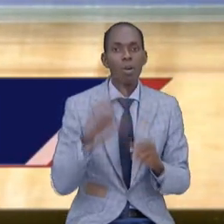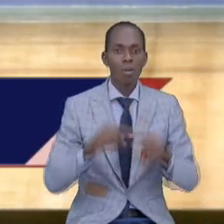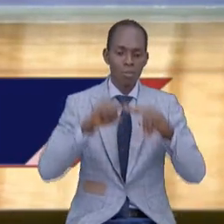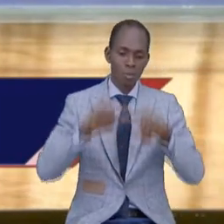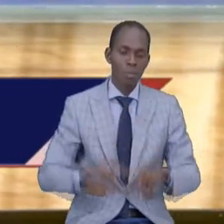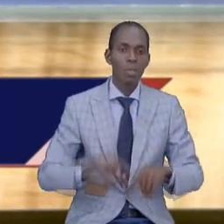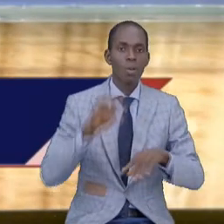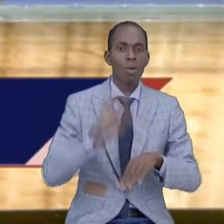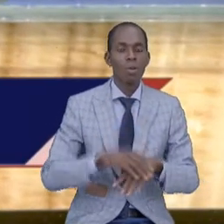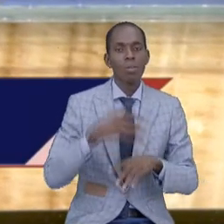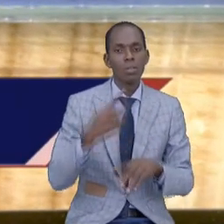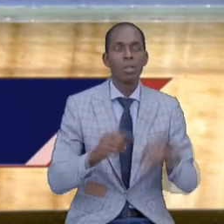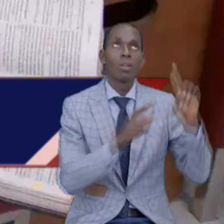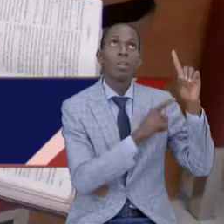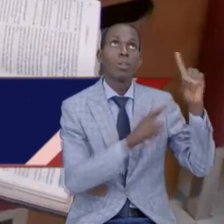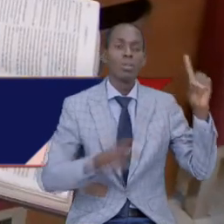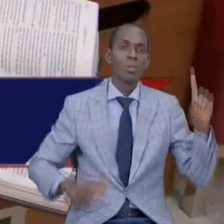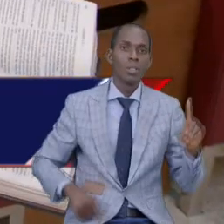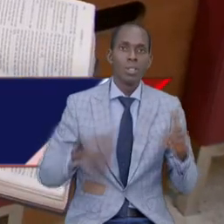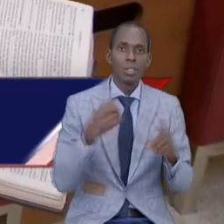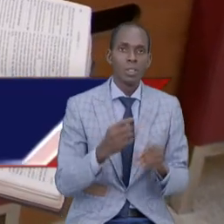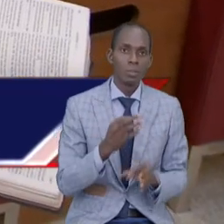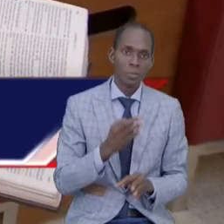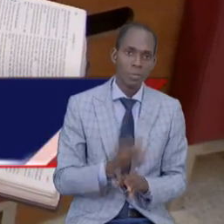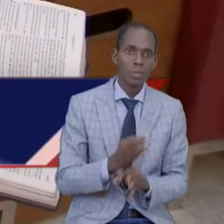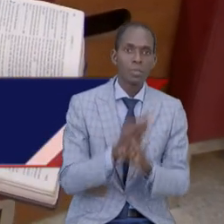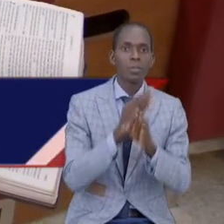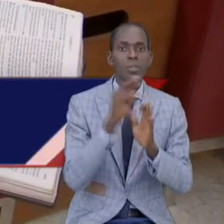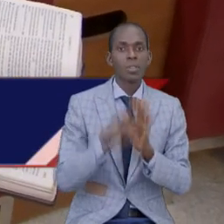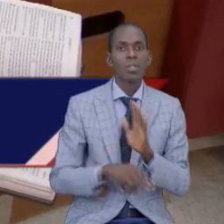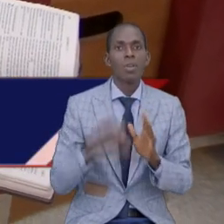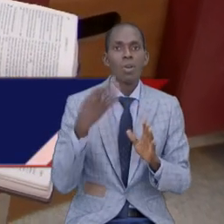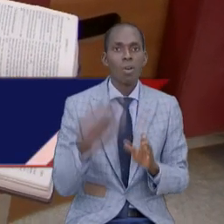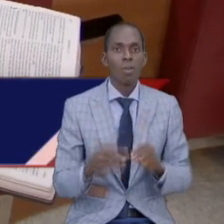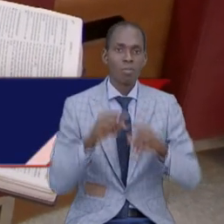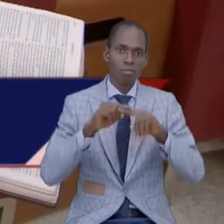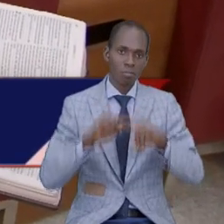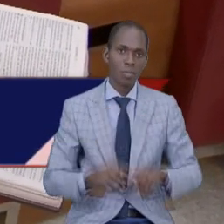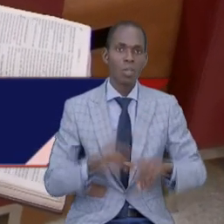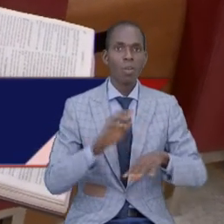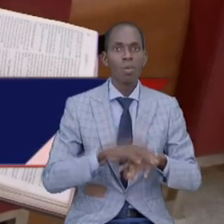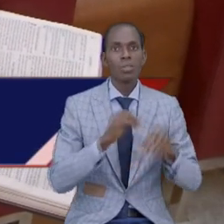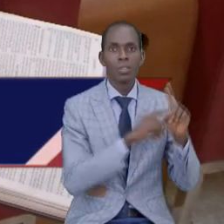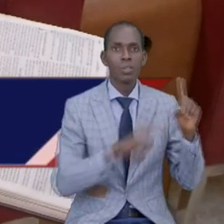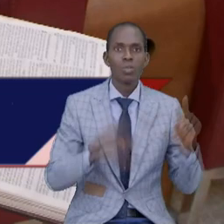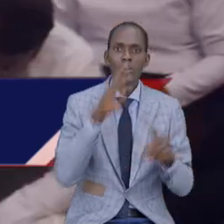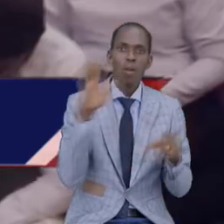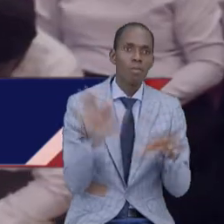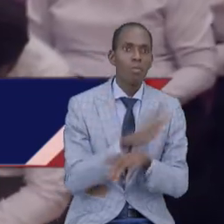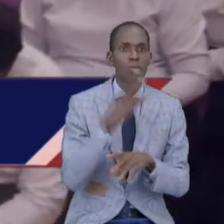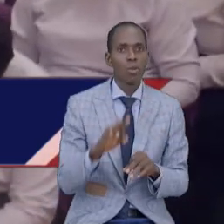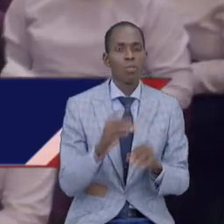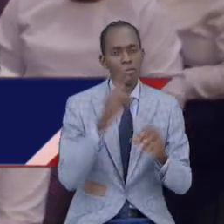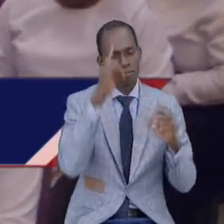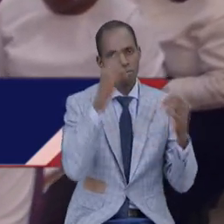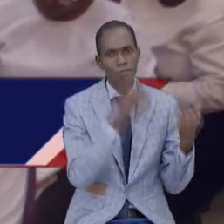reliance on the Lord. The faithfulness. You're full of faith. You understand faith.